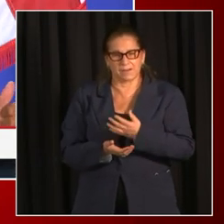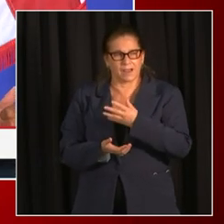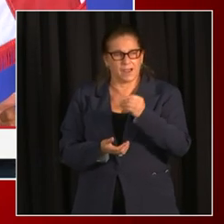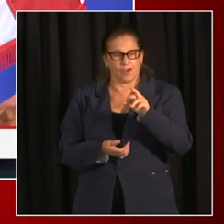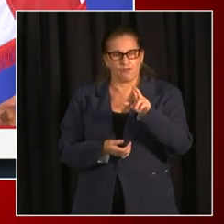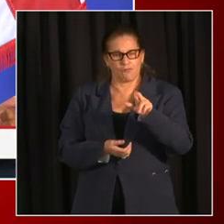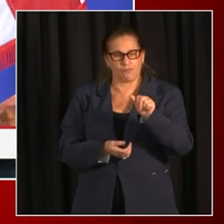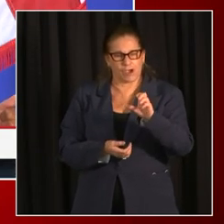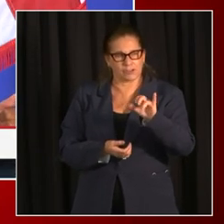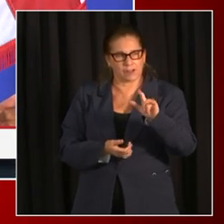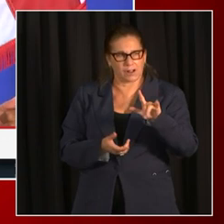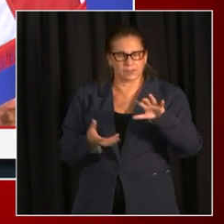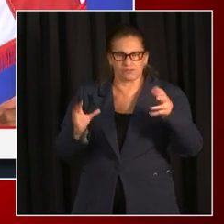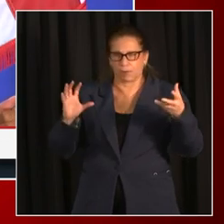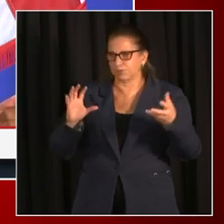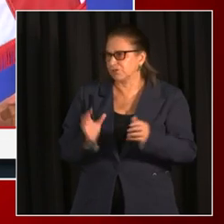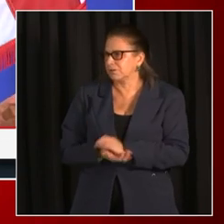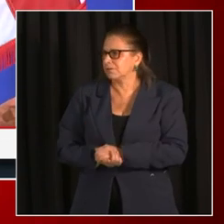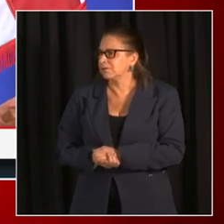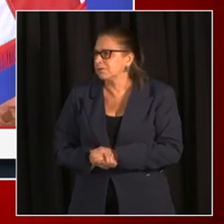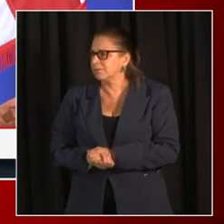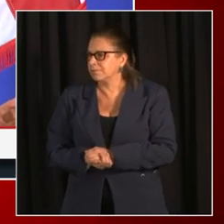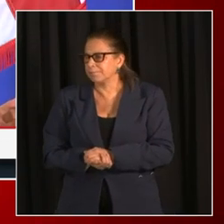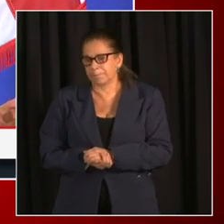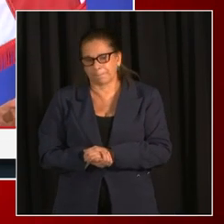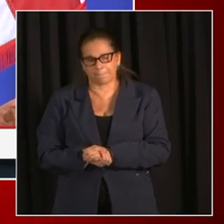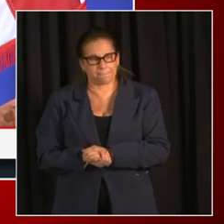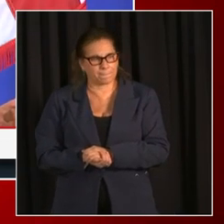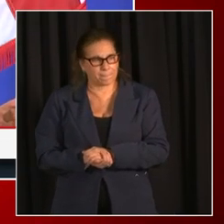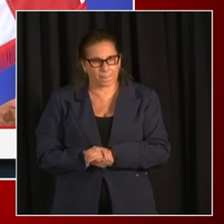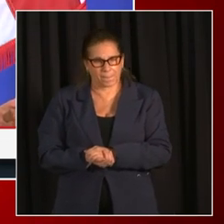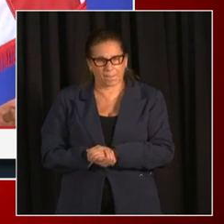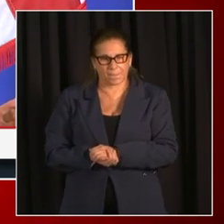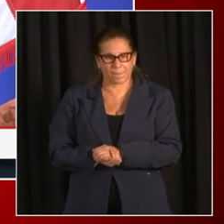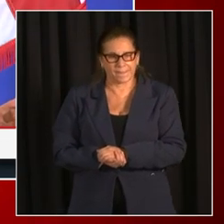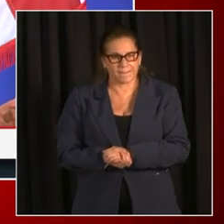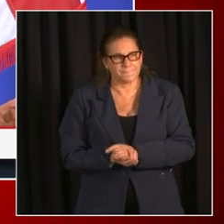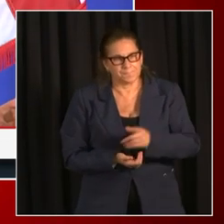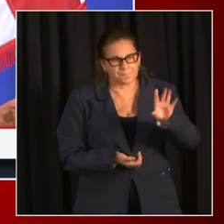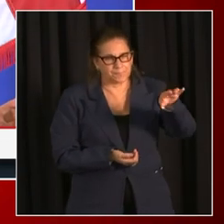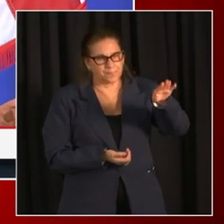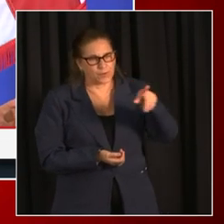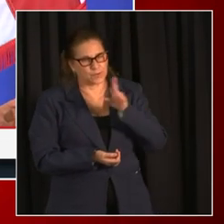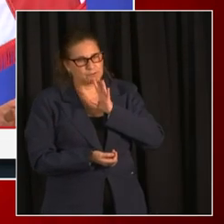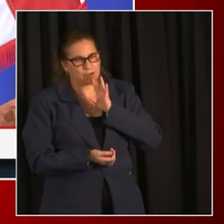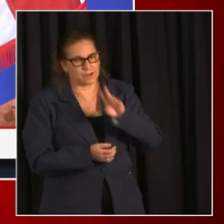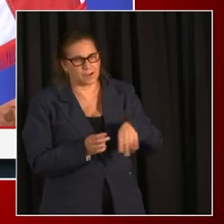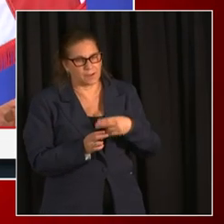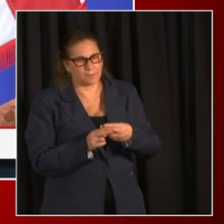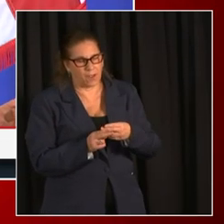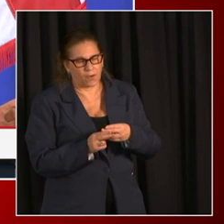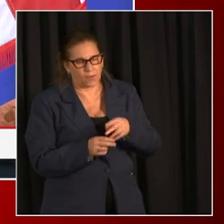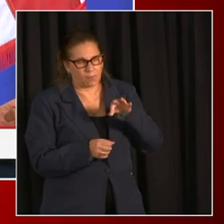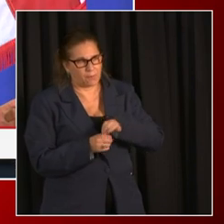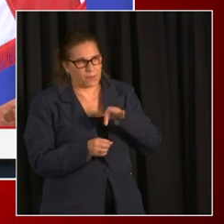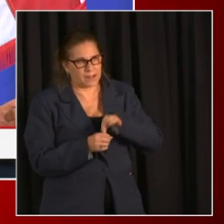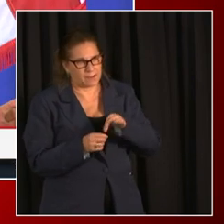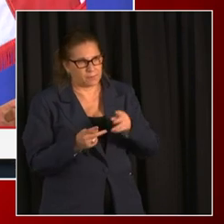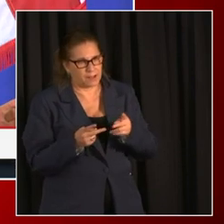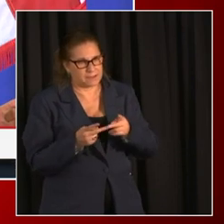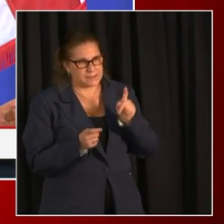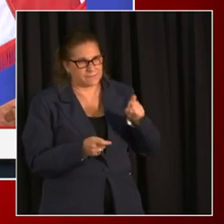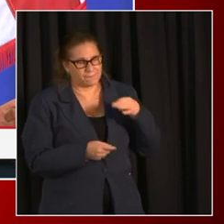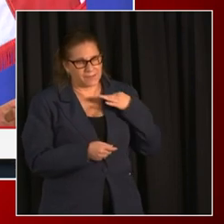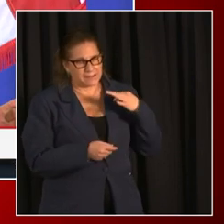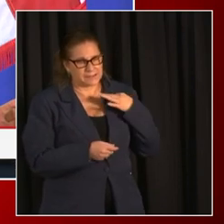is experiencing. Yes? Mr. Mayor, so I noticed you talked about polling places, you're looking for volunteers.